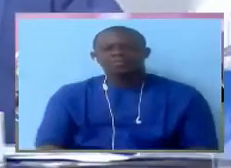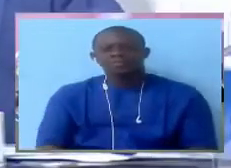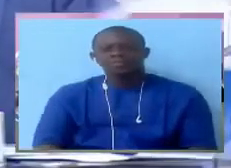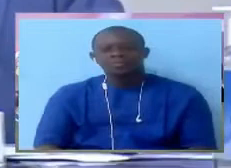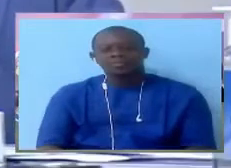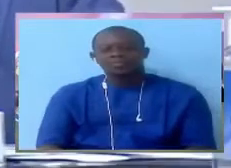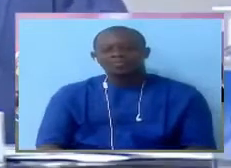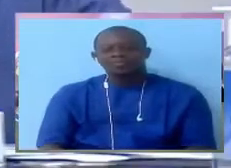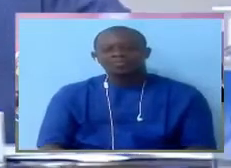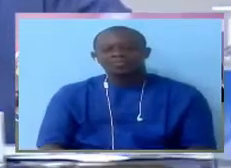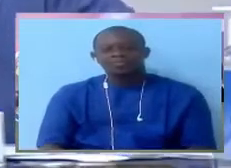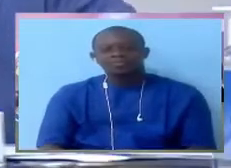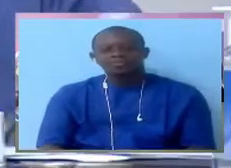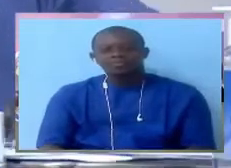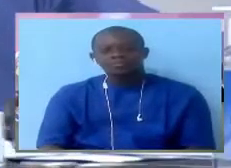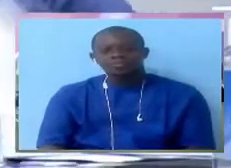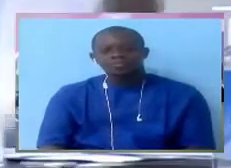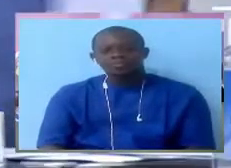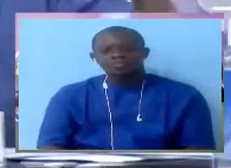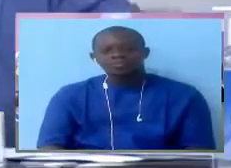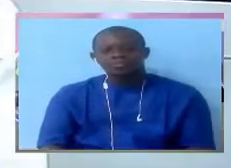sa tour ak sa sante.